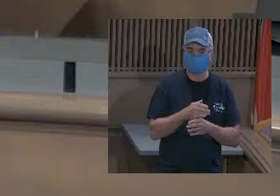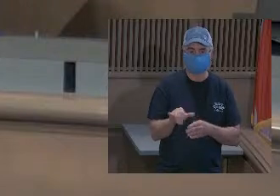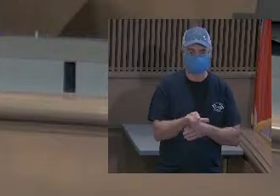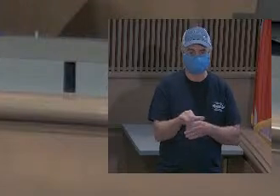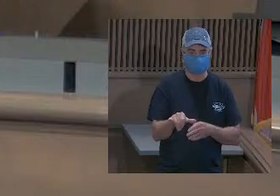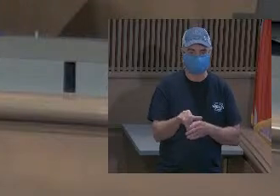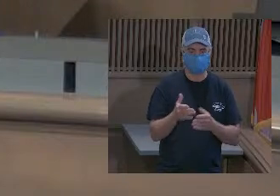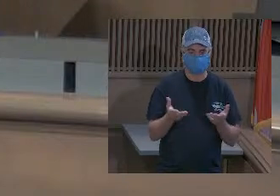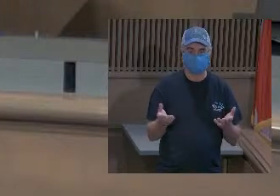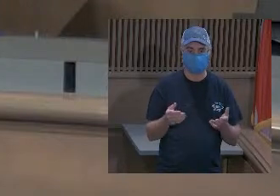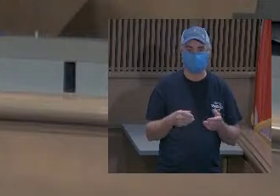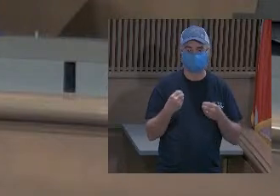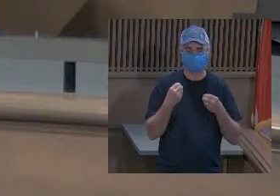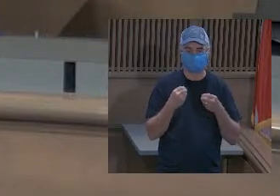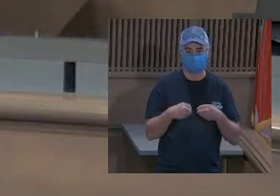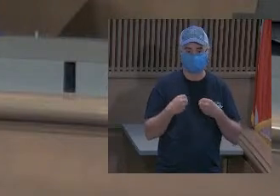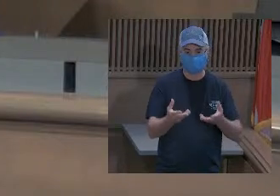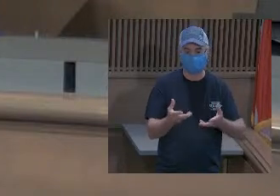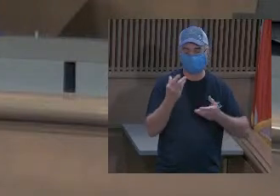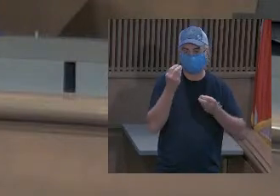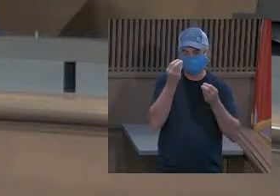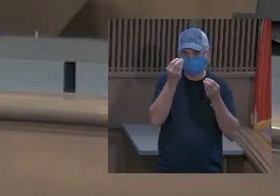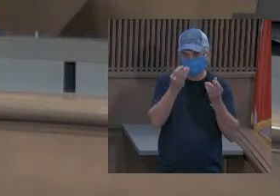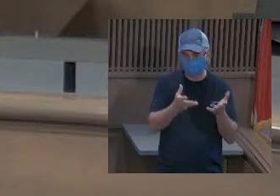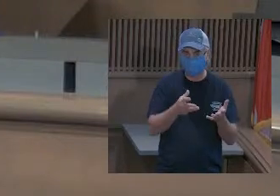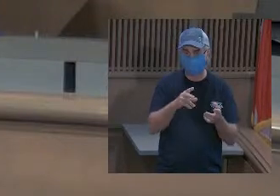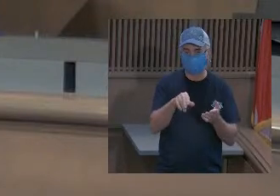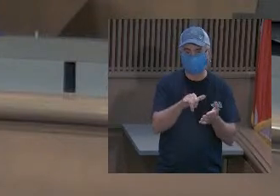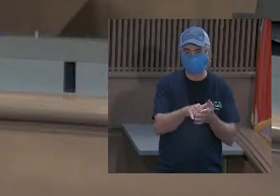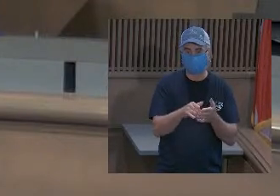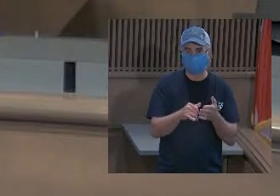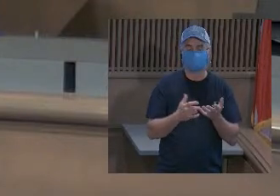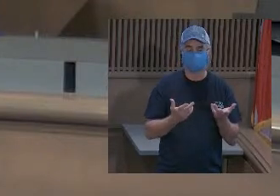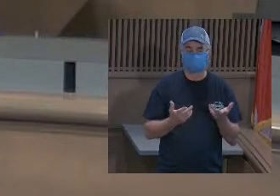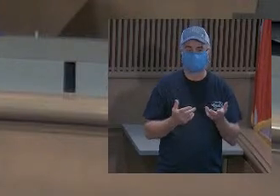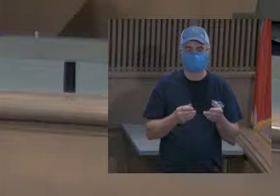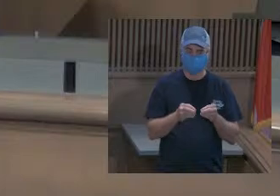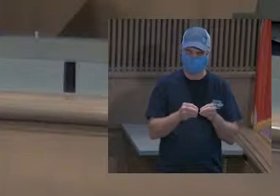and give you some information, some data to support what we're talking about.